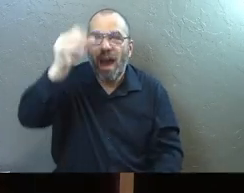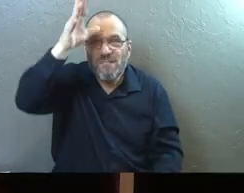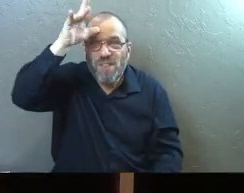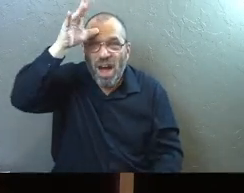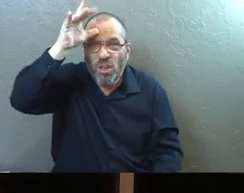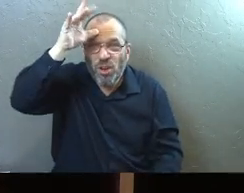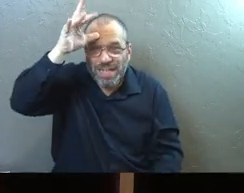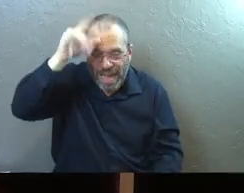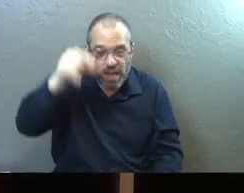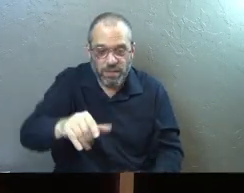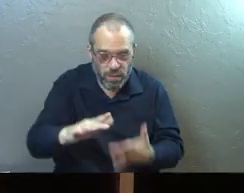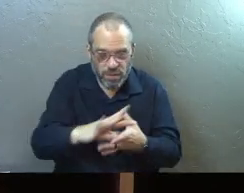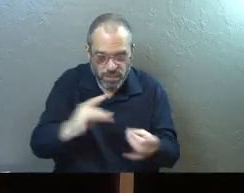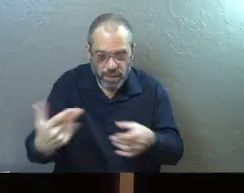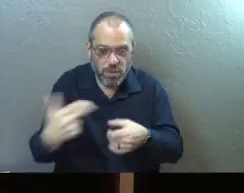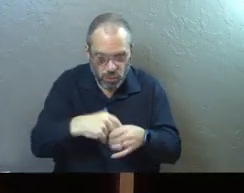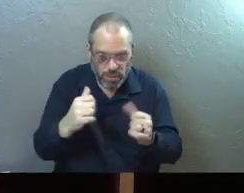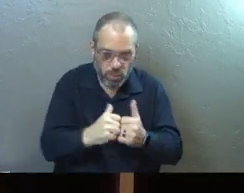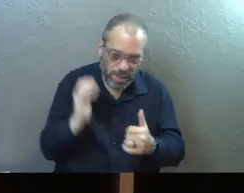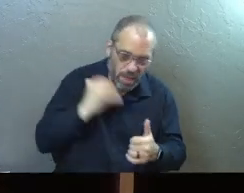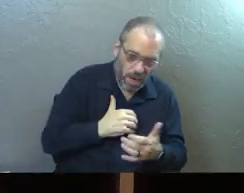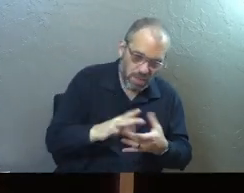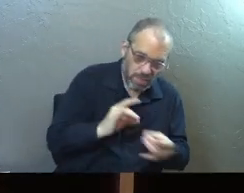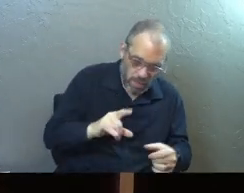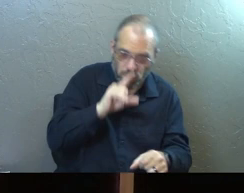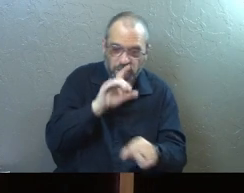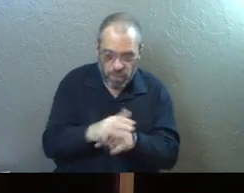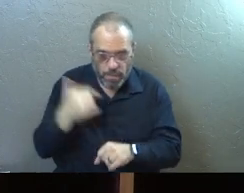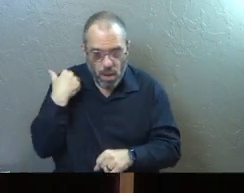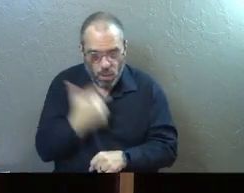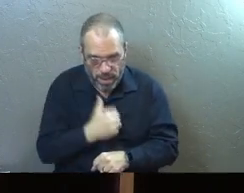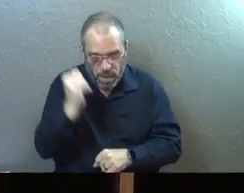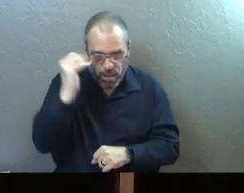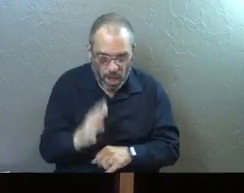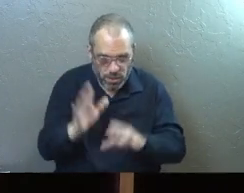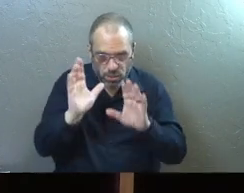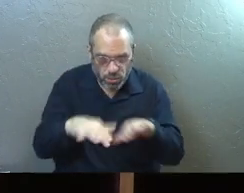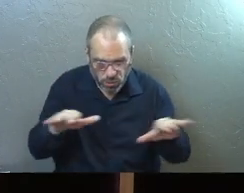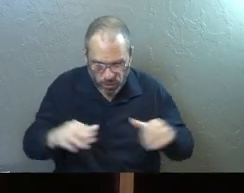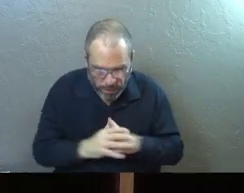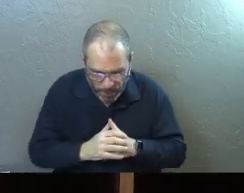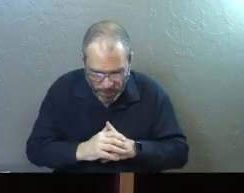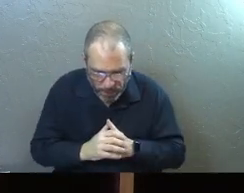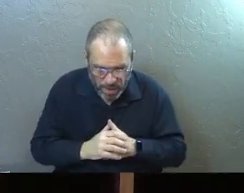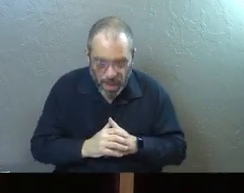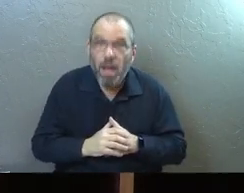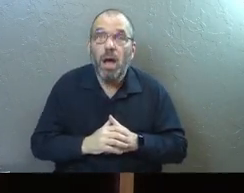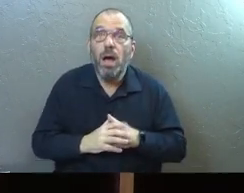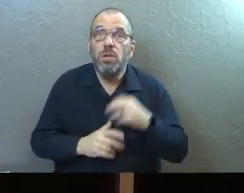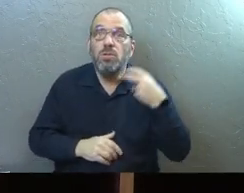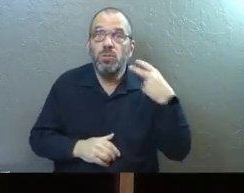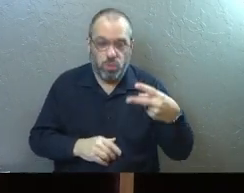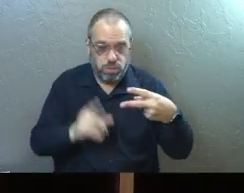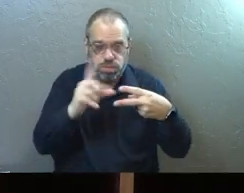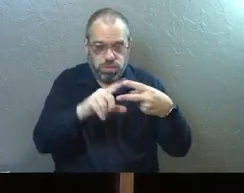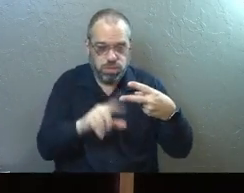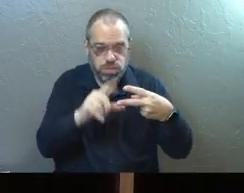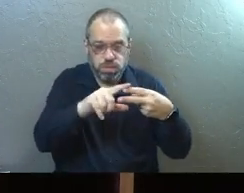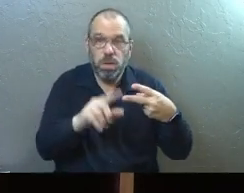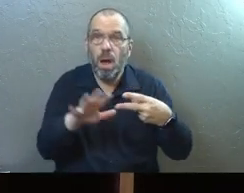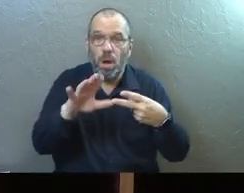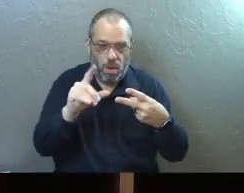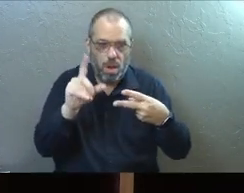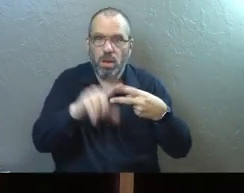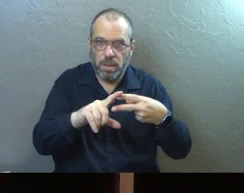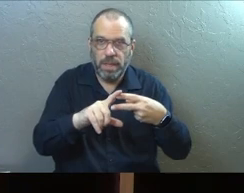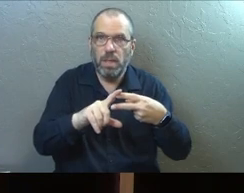Father, for his Spirit joins with our spirit to affirm that we are God's children. Amen. So there's two really big things that the Spirit does for you.